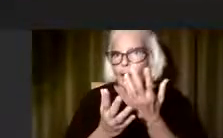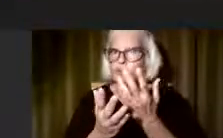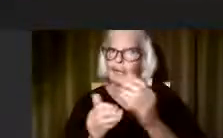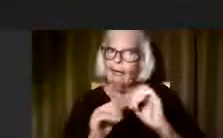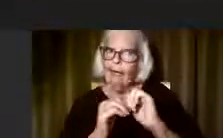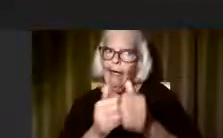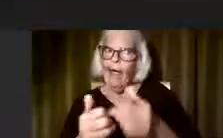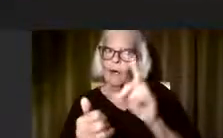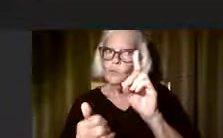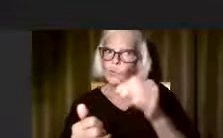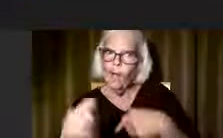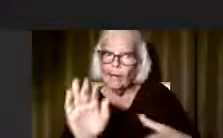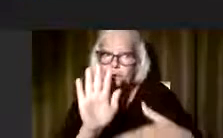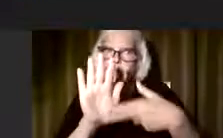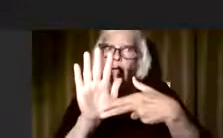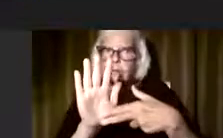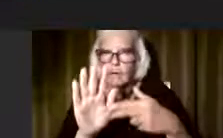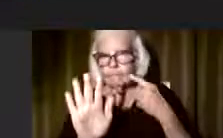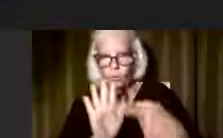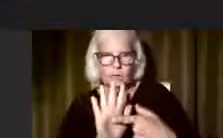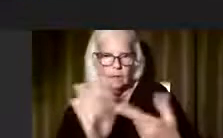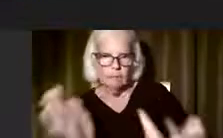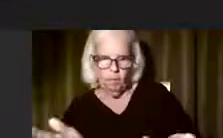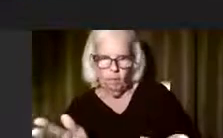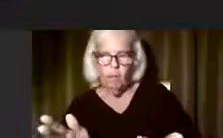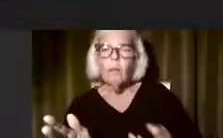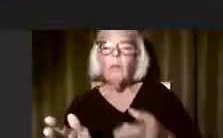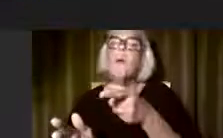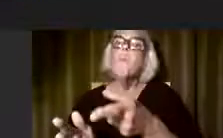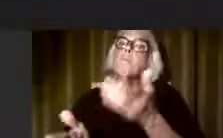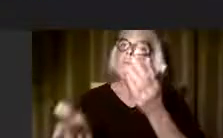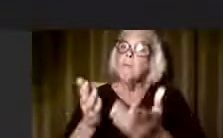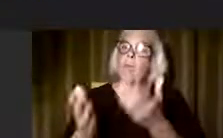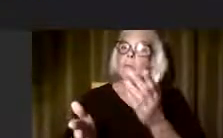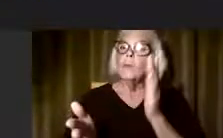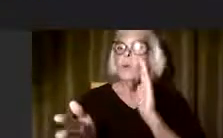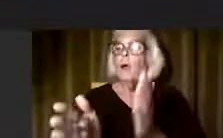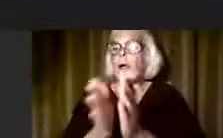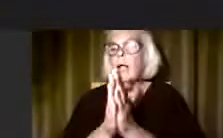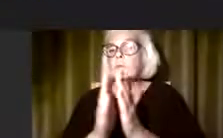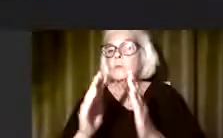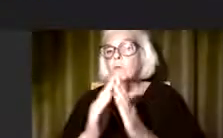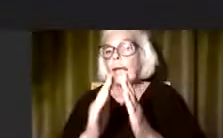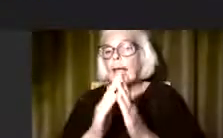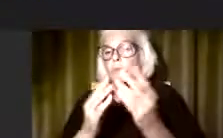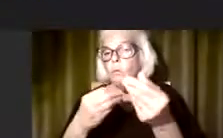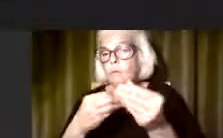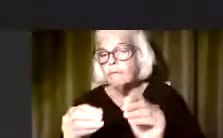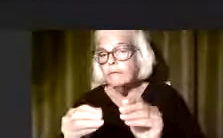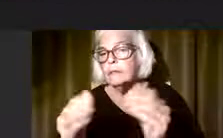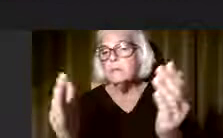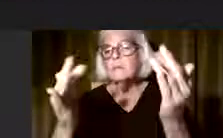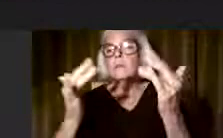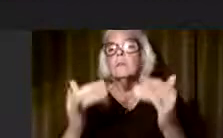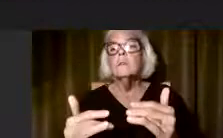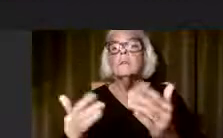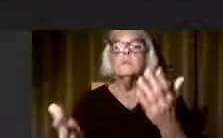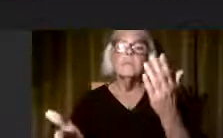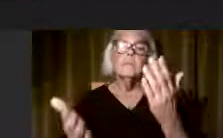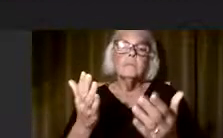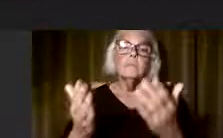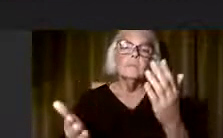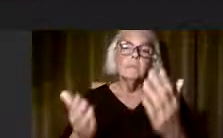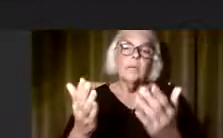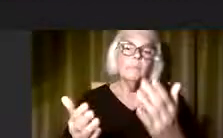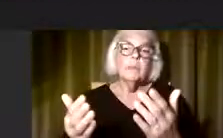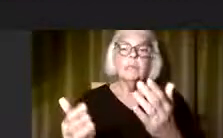town offices, we're looking at municipalities, maybe libraries, food